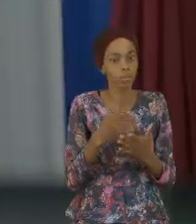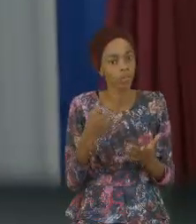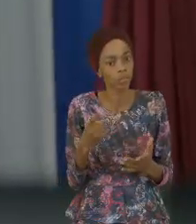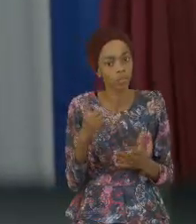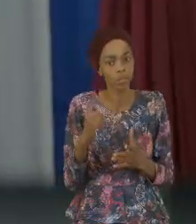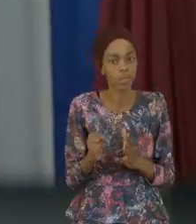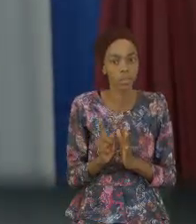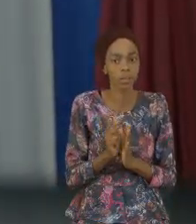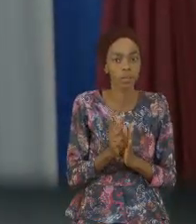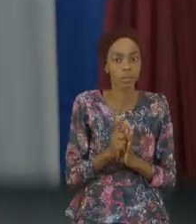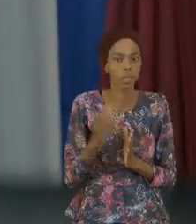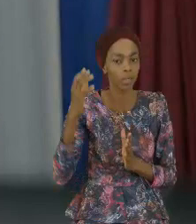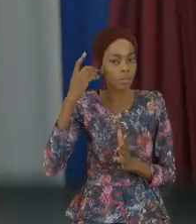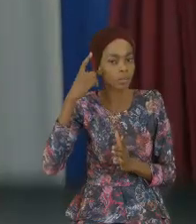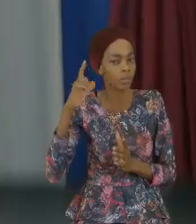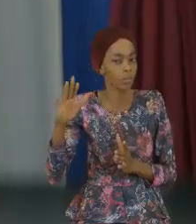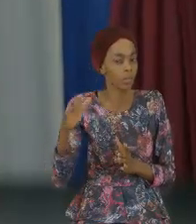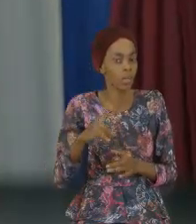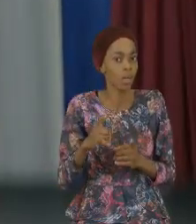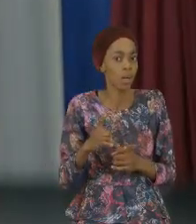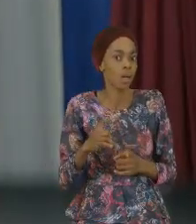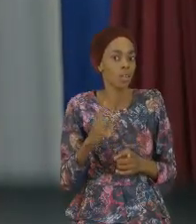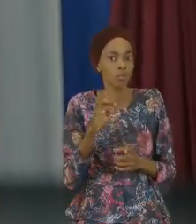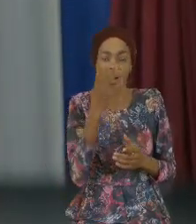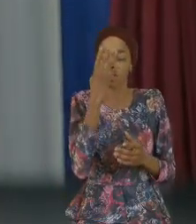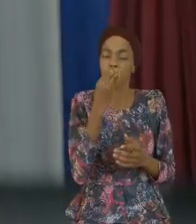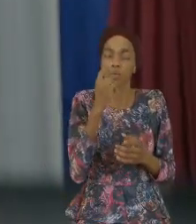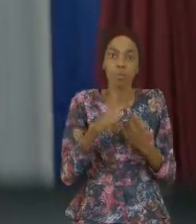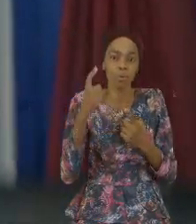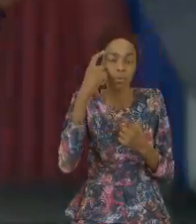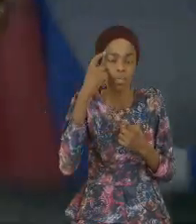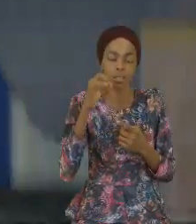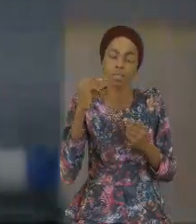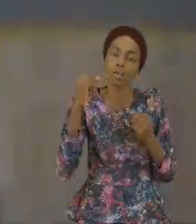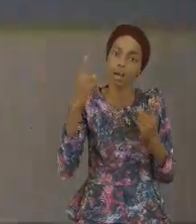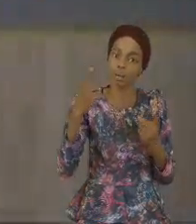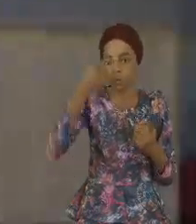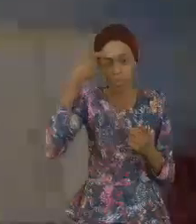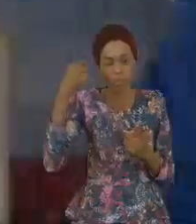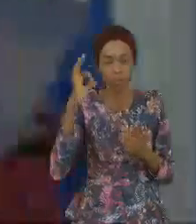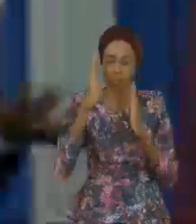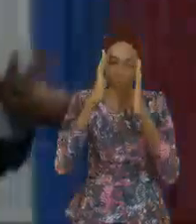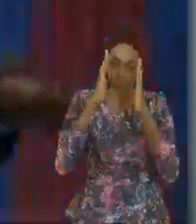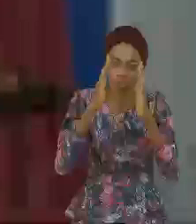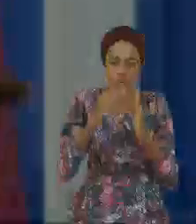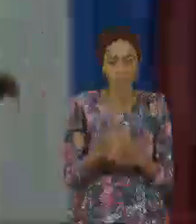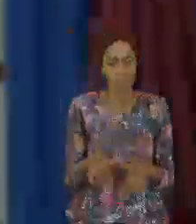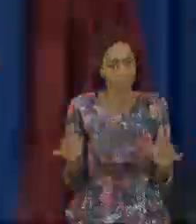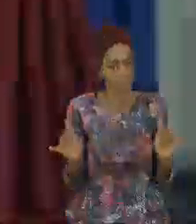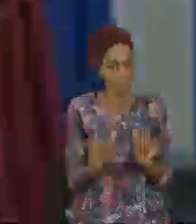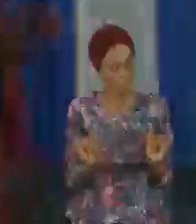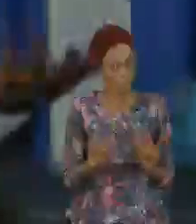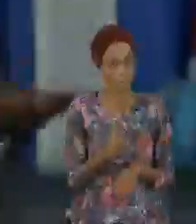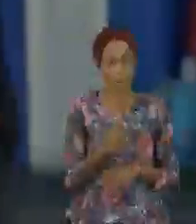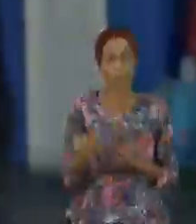alarm rings, I am asleep, but my mind is awake because of the focus. The same thing as you set